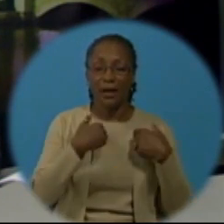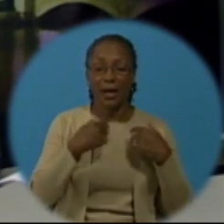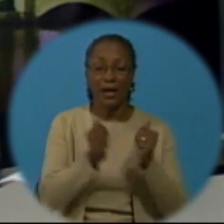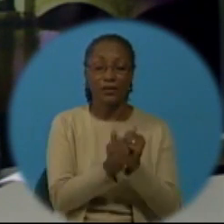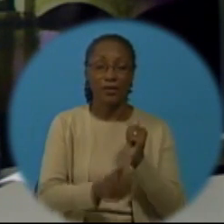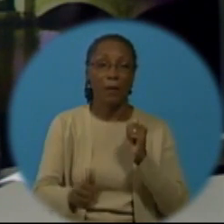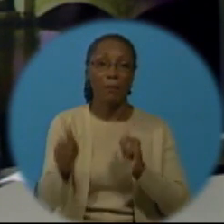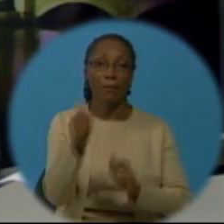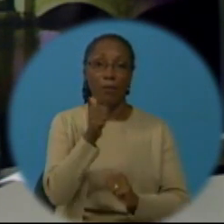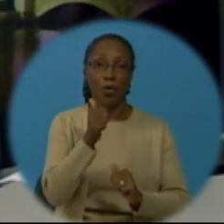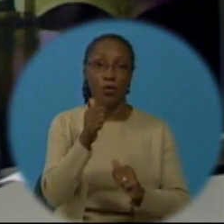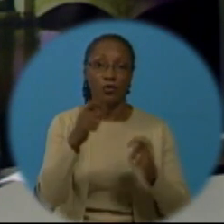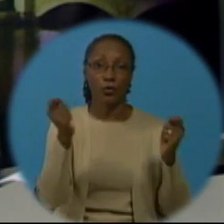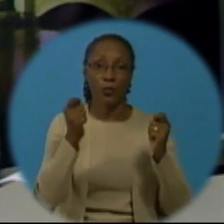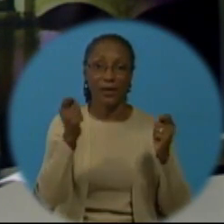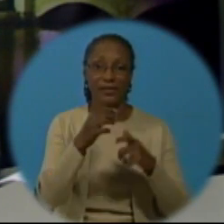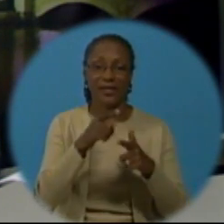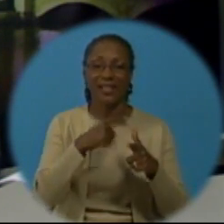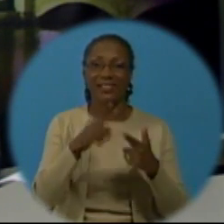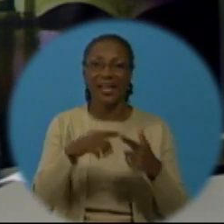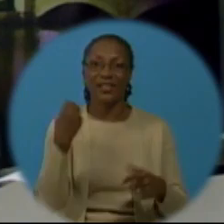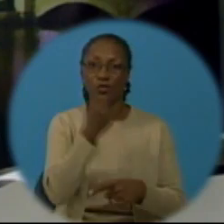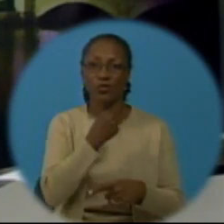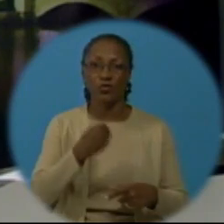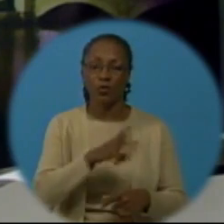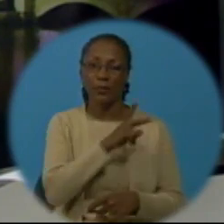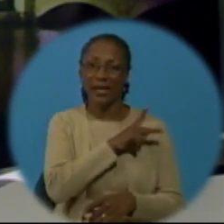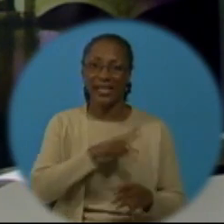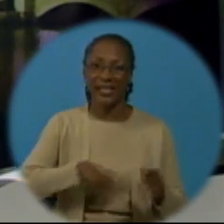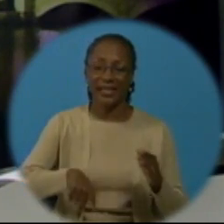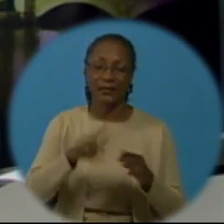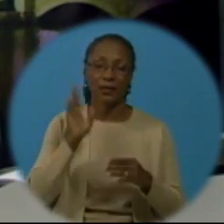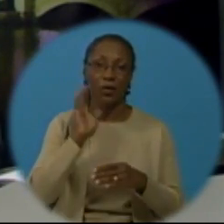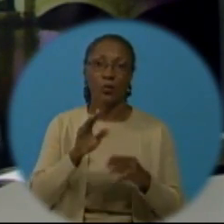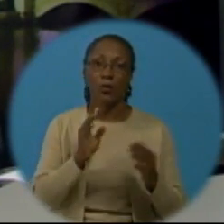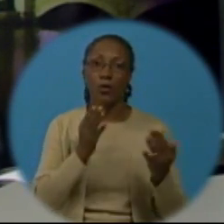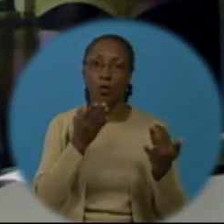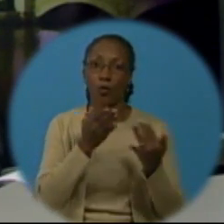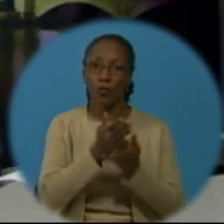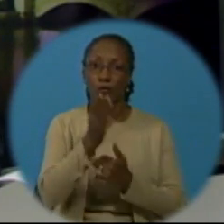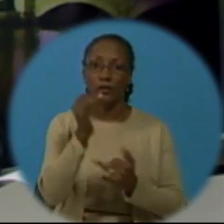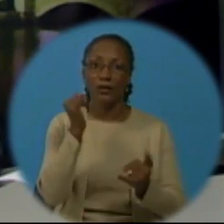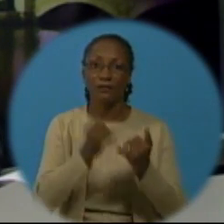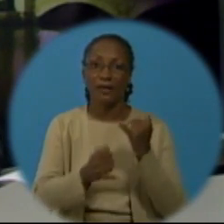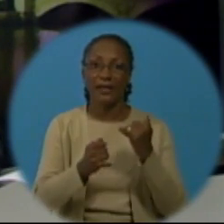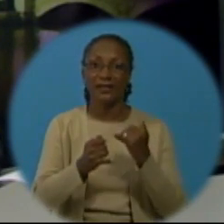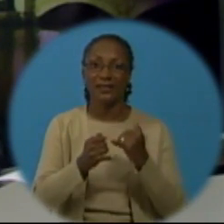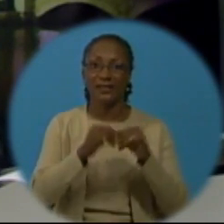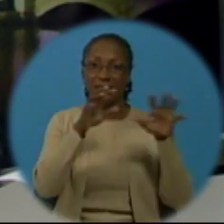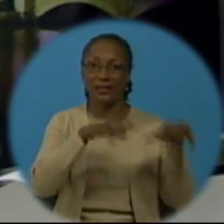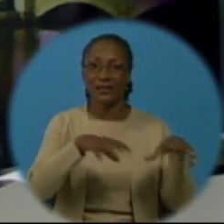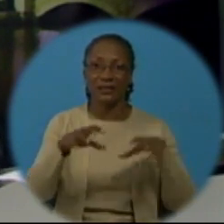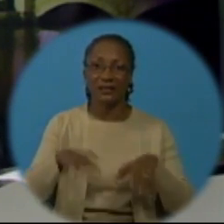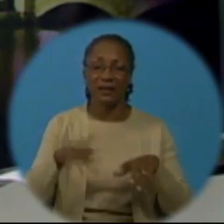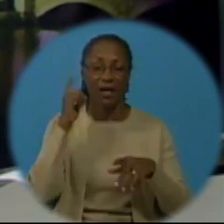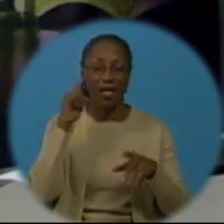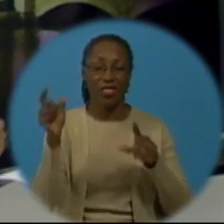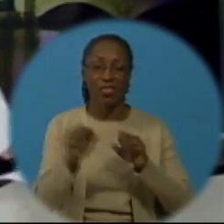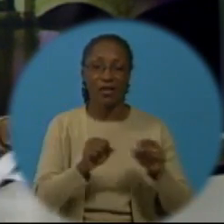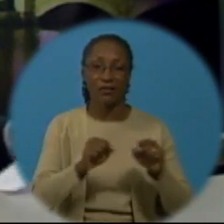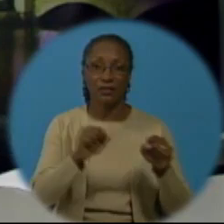the Super Kings, will go through to the final. Now, scattered thunderstorms are in the forecast for Calcutta tomorrow.